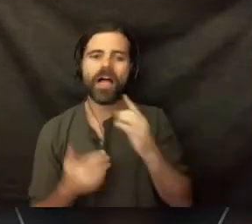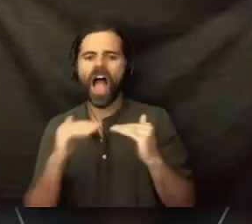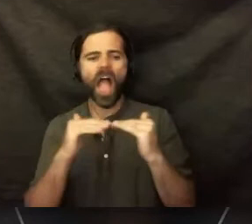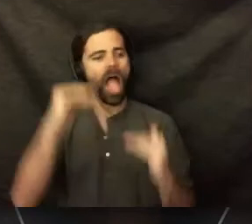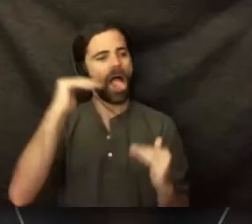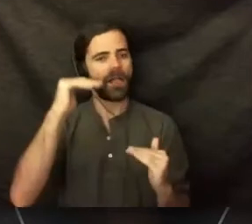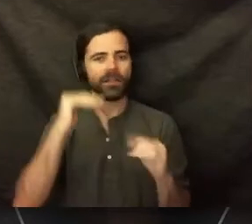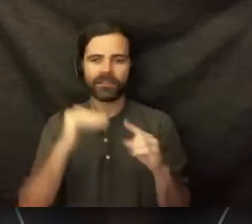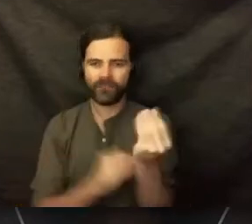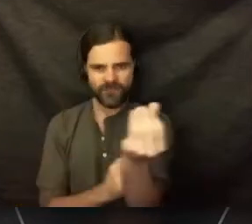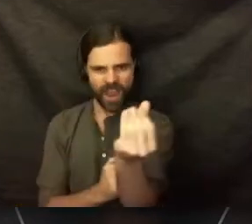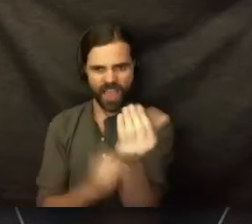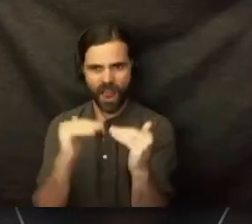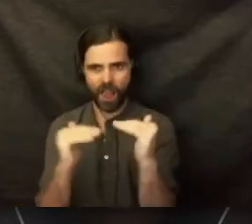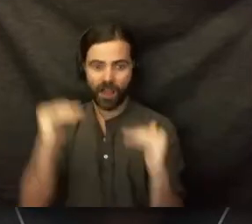about billions,